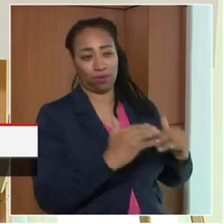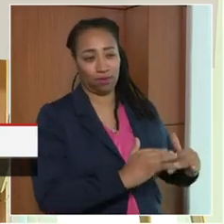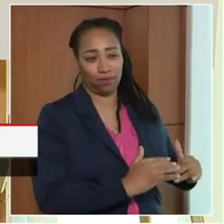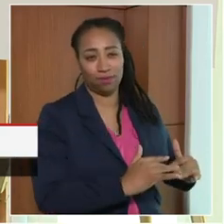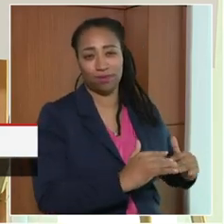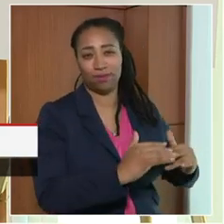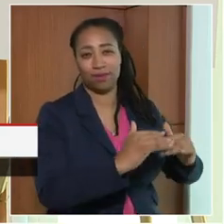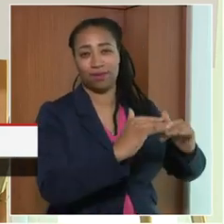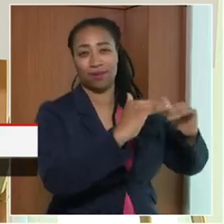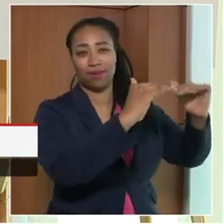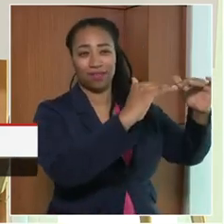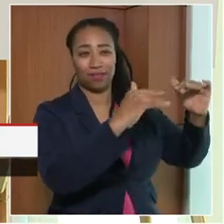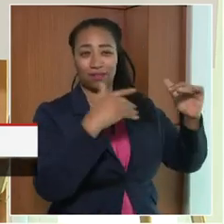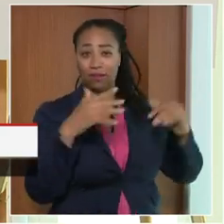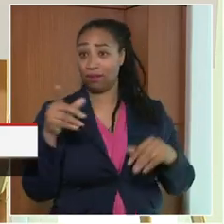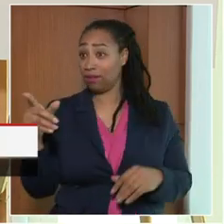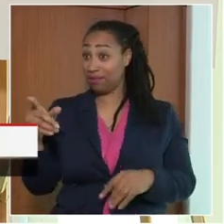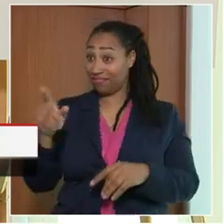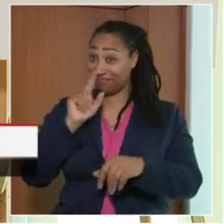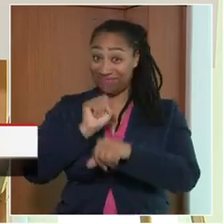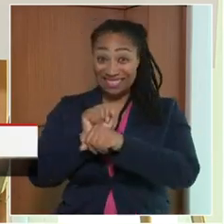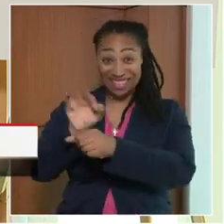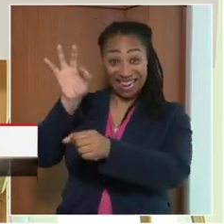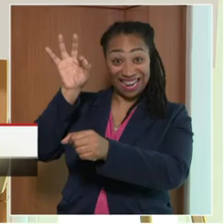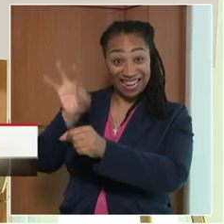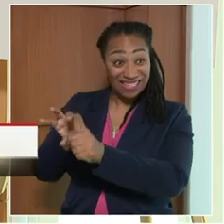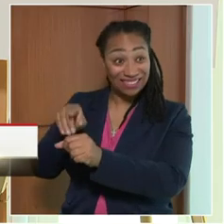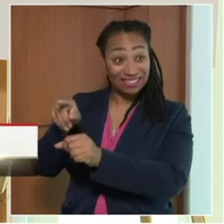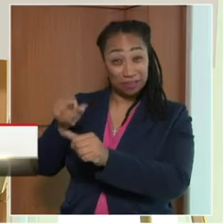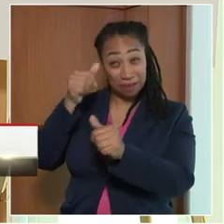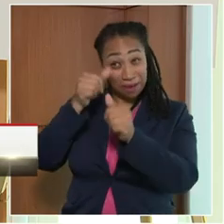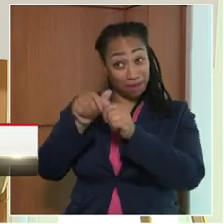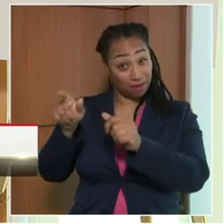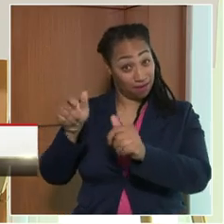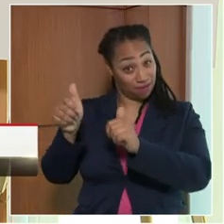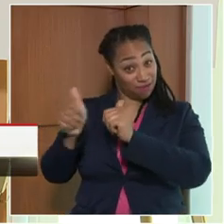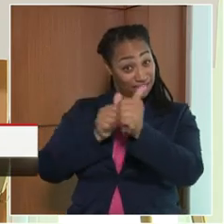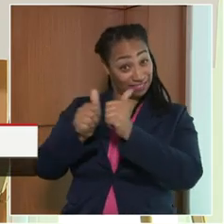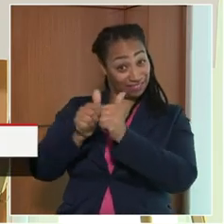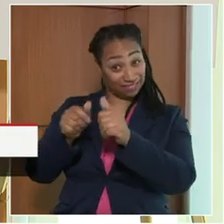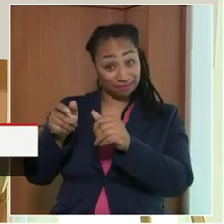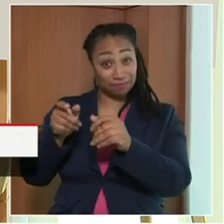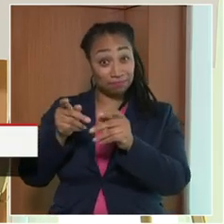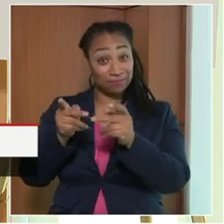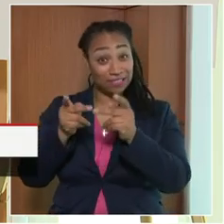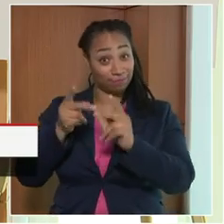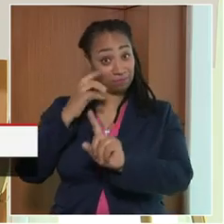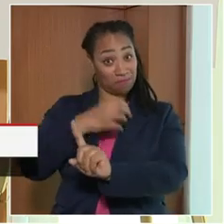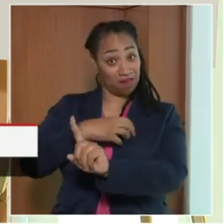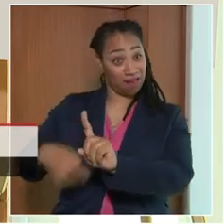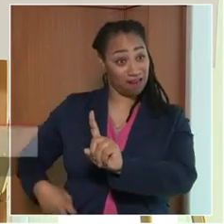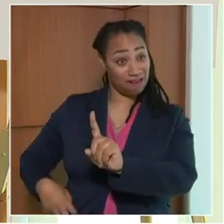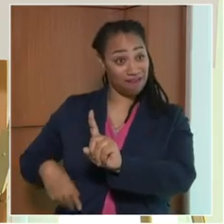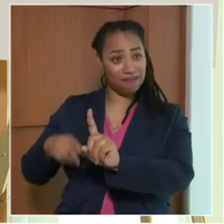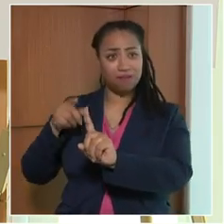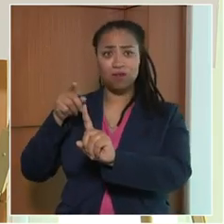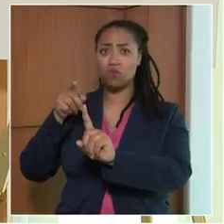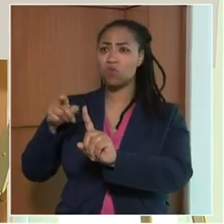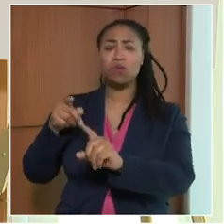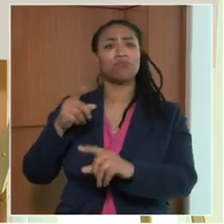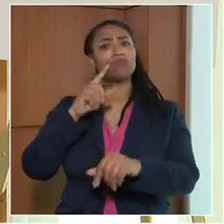when you ran on expanding and improving opportunities for young